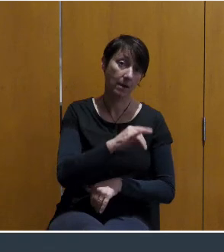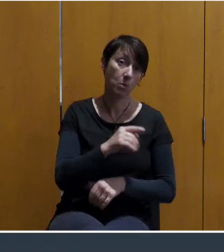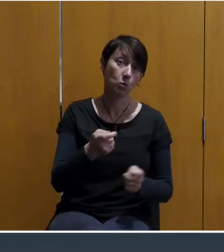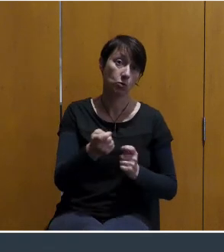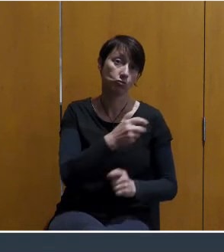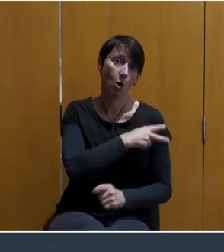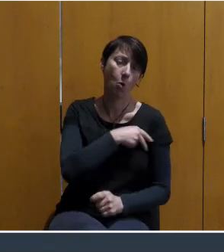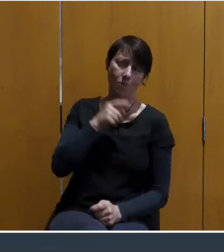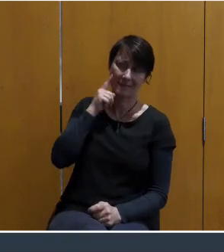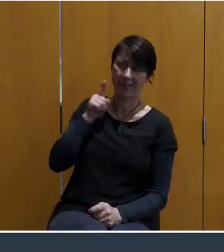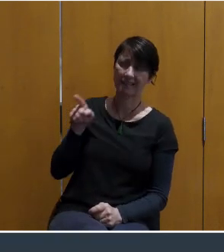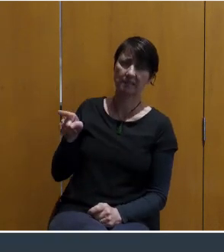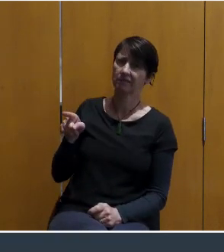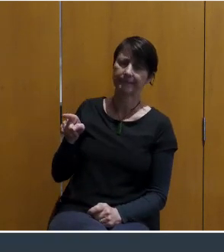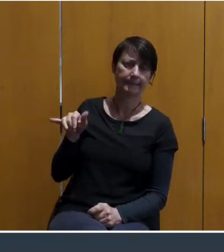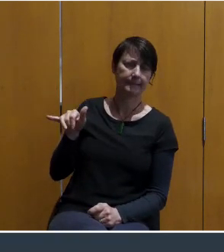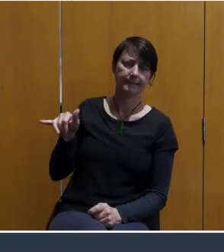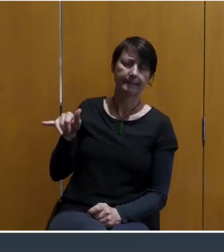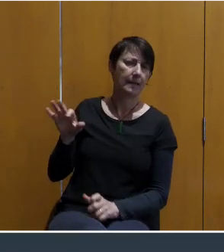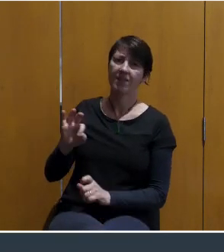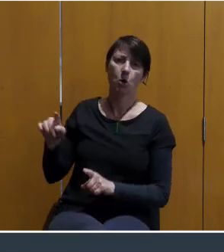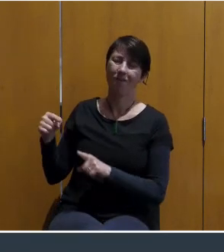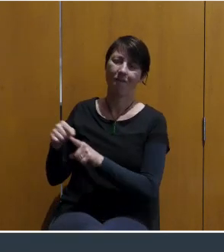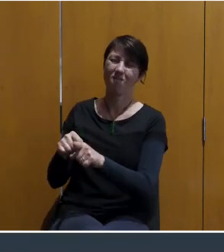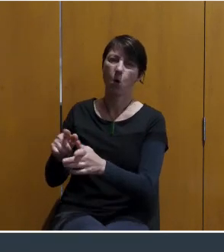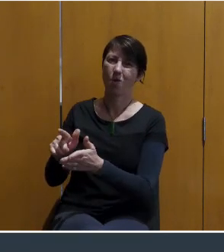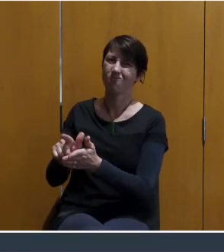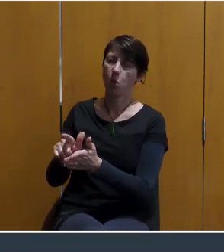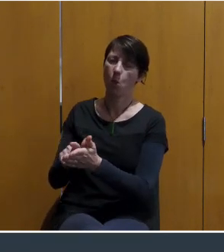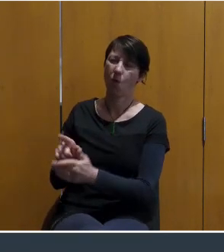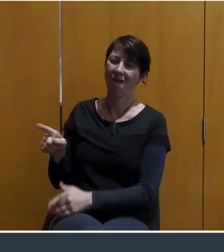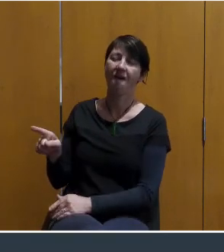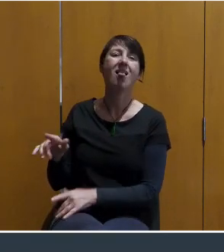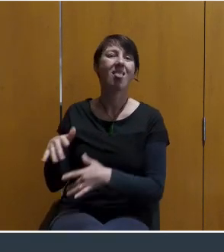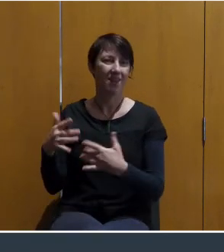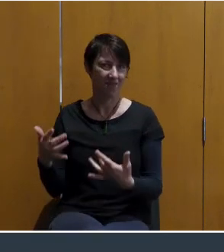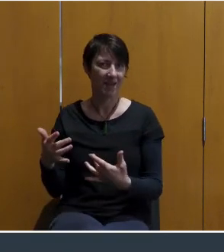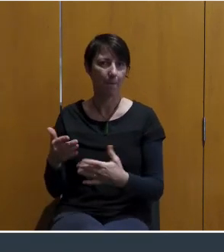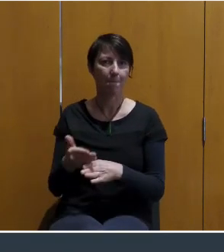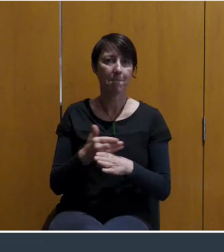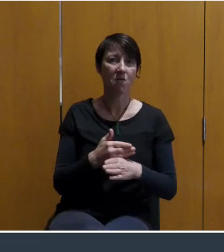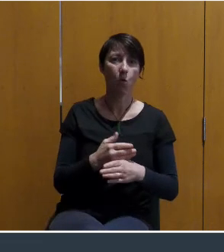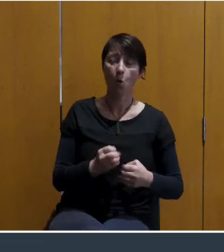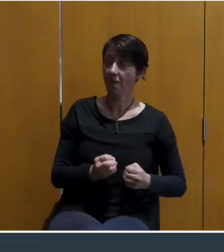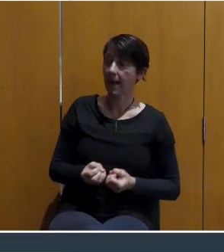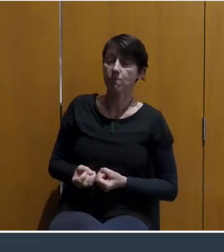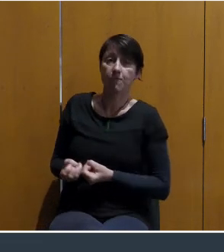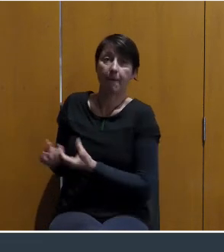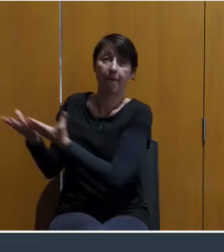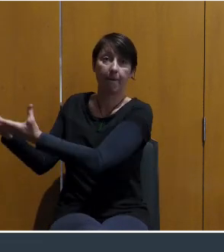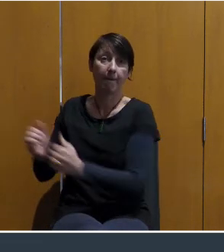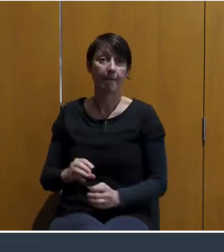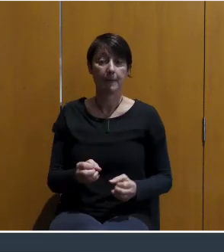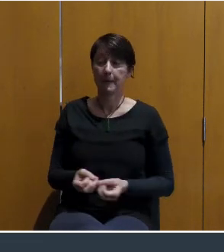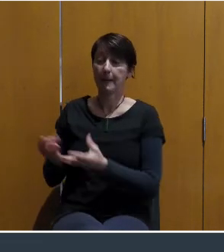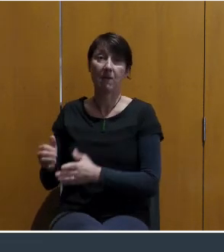on that neutering taking place before the dog is released. And he's nodding at me, but